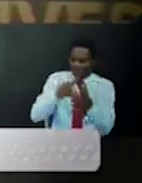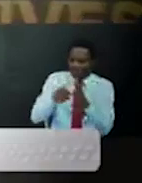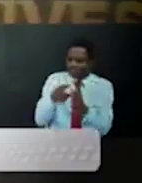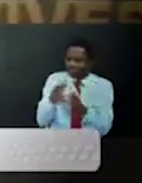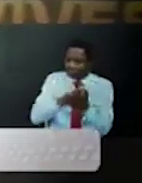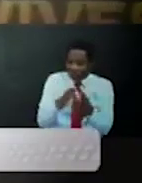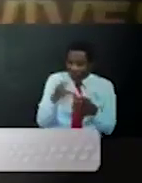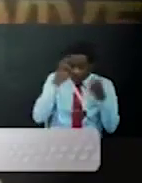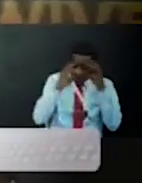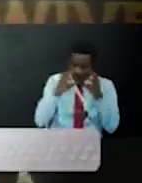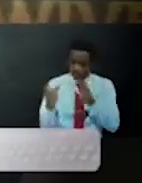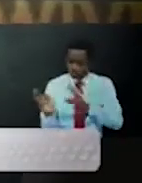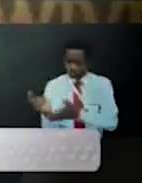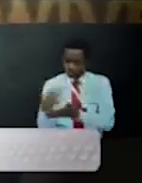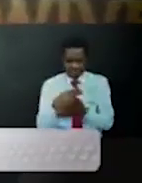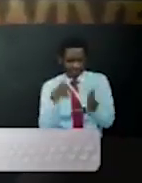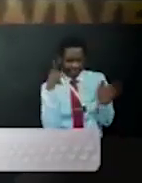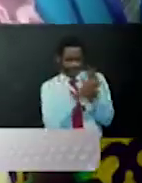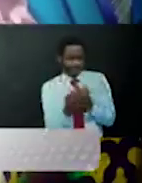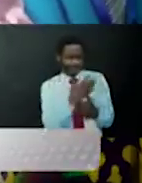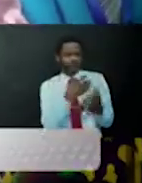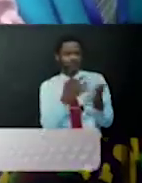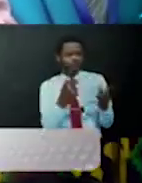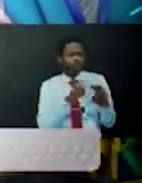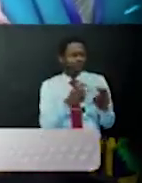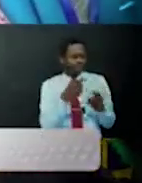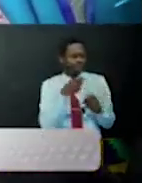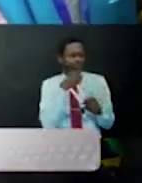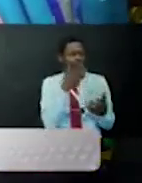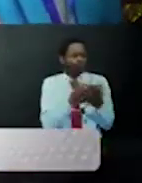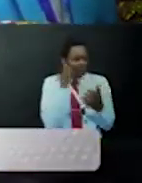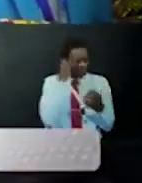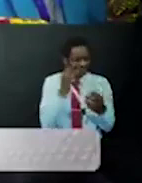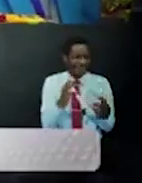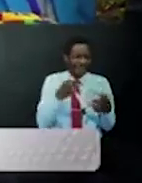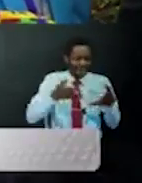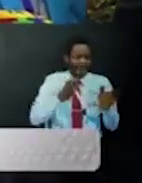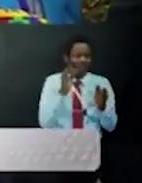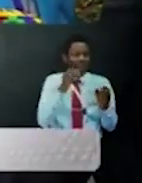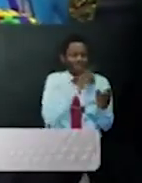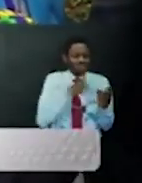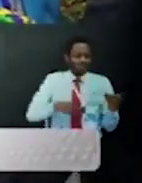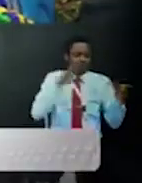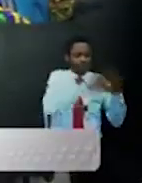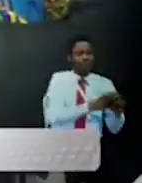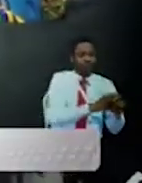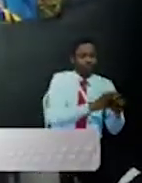where they were sojourning, the place was on fire. So they had